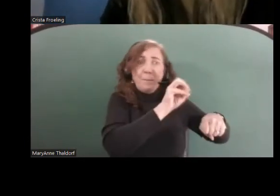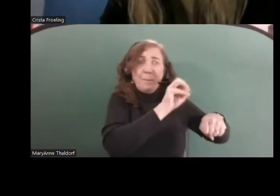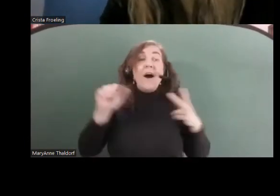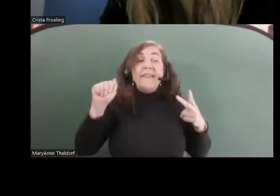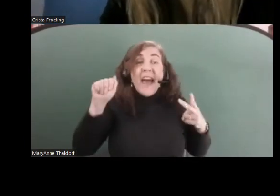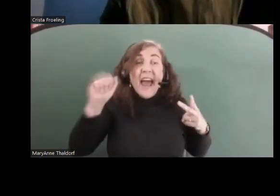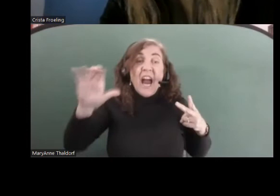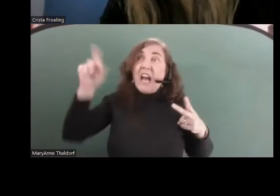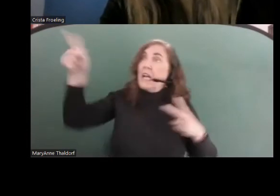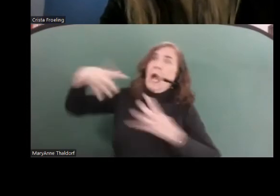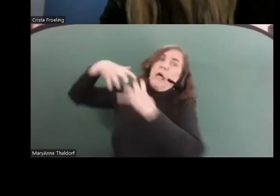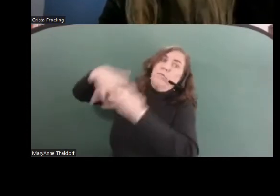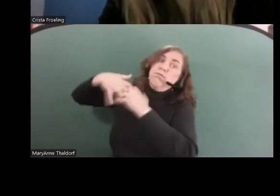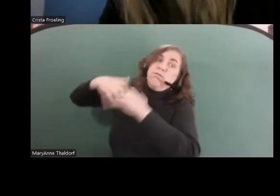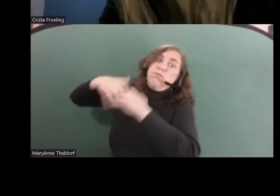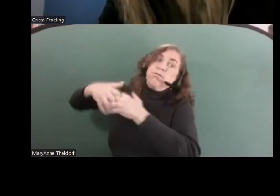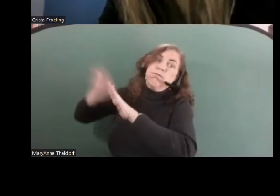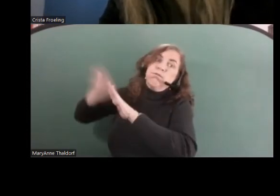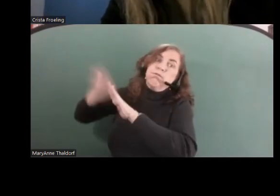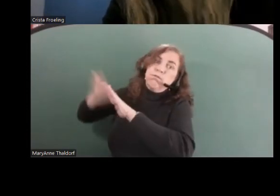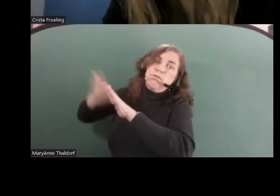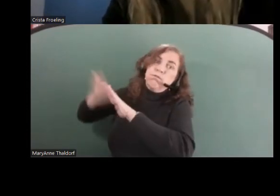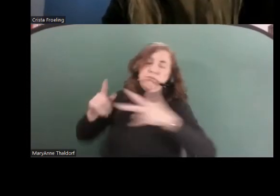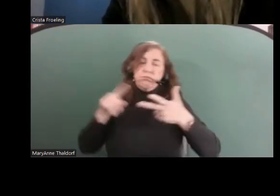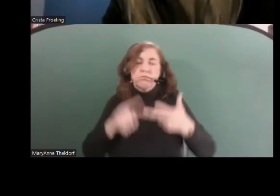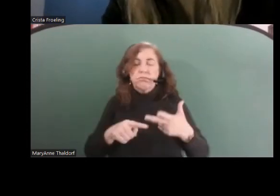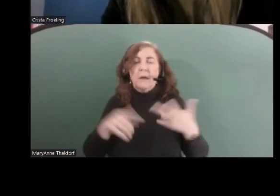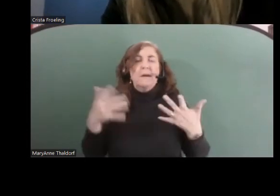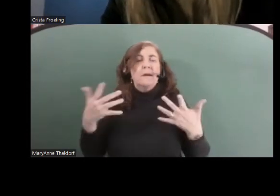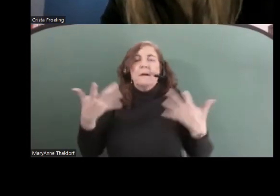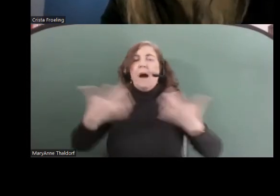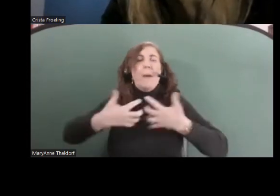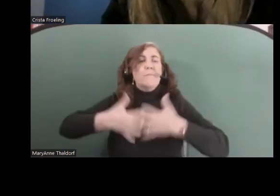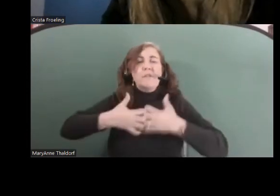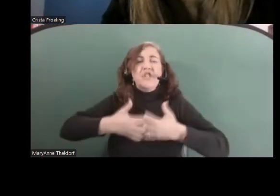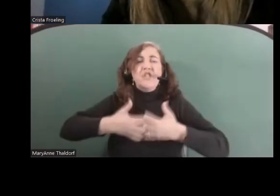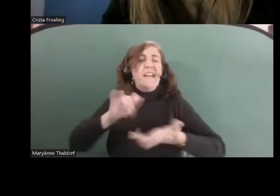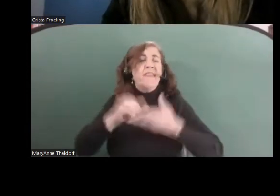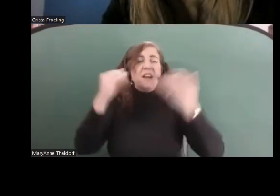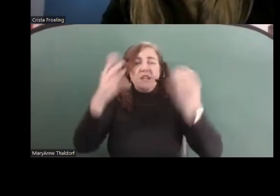projector. I mean, there's just, it already has noise and you haven't even added the kids yet.